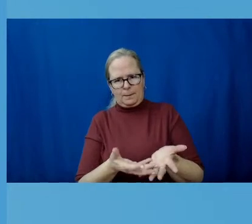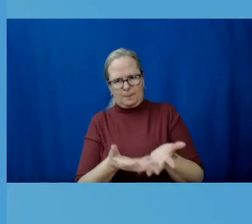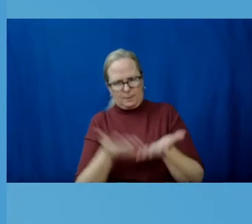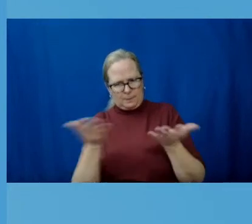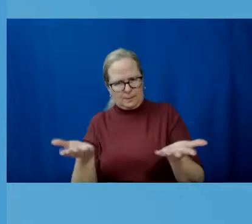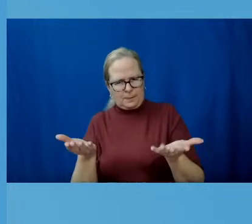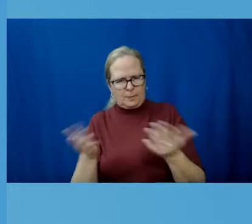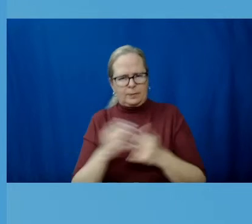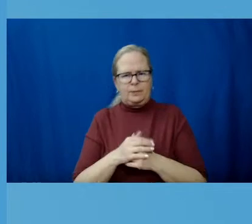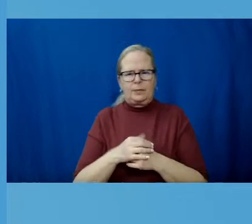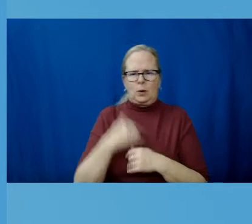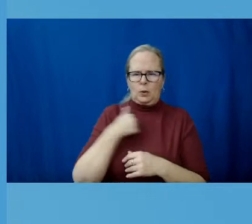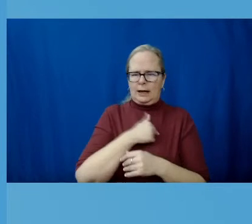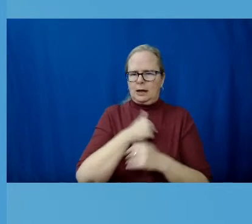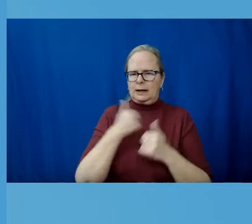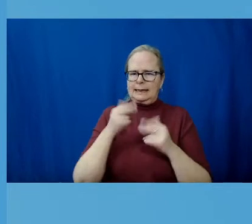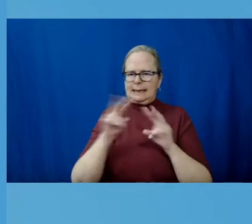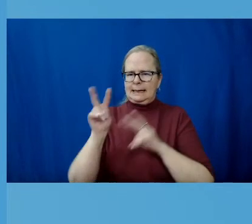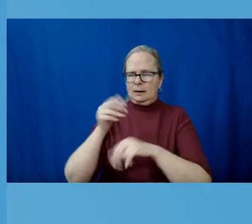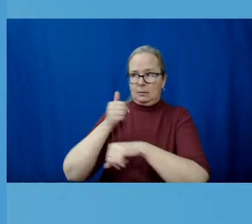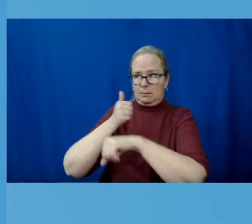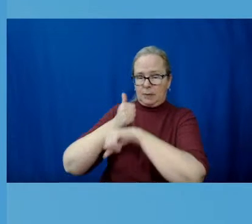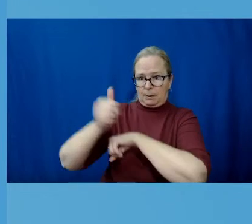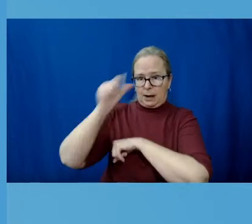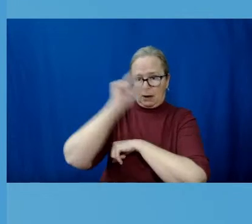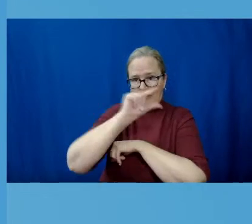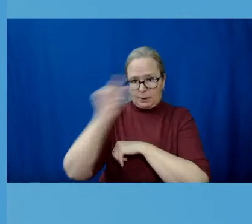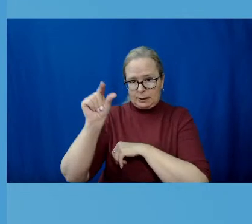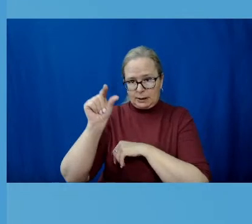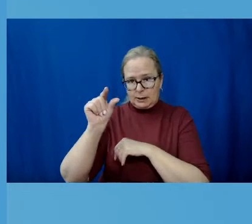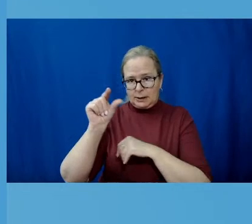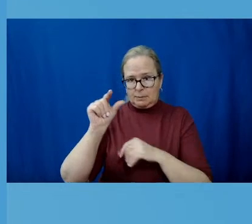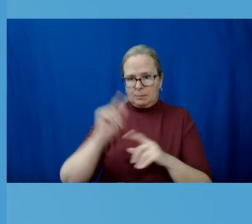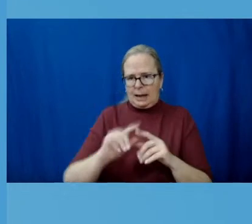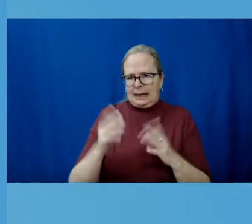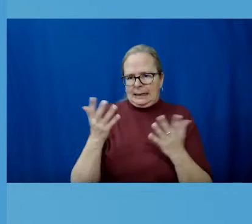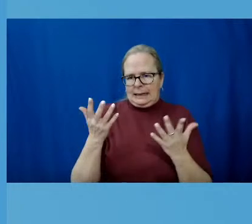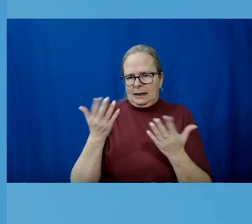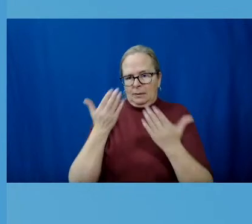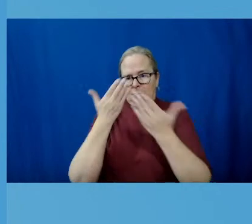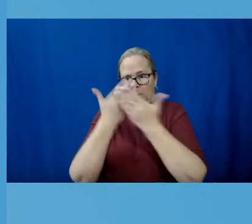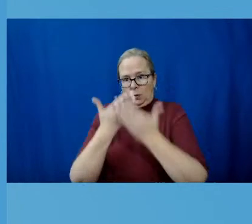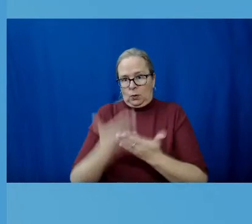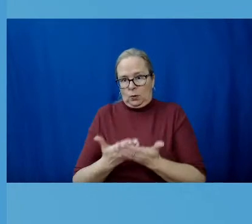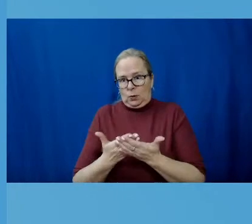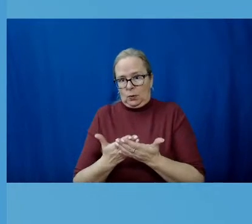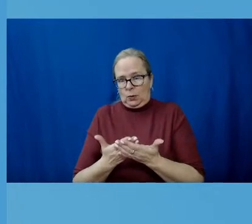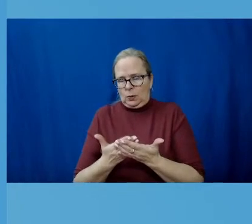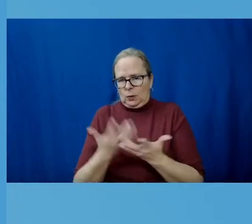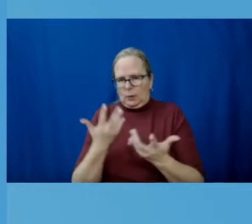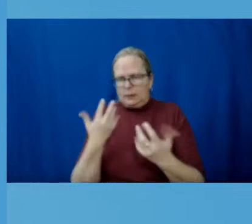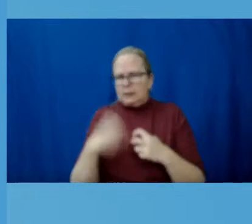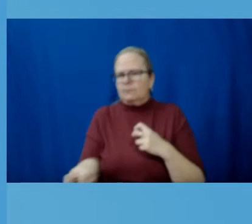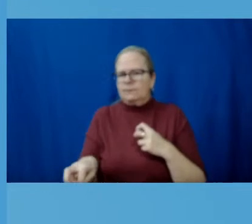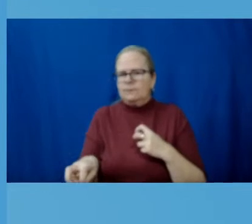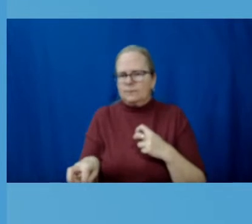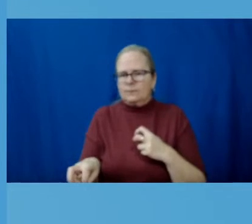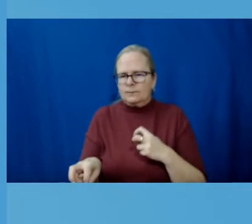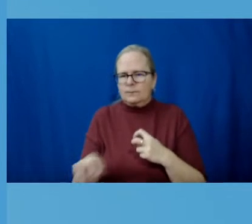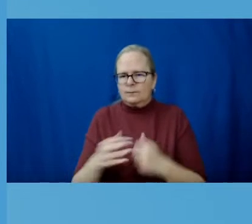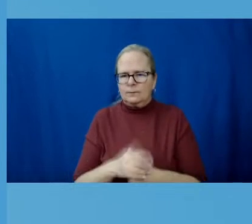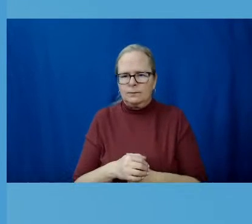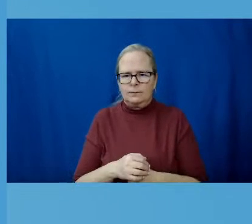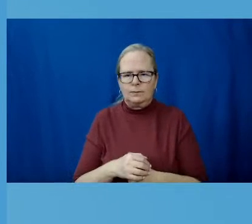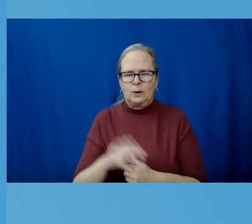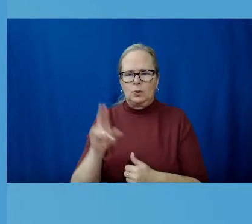it's an uphill battle. Yeah, I completely agree with that. And the flip side of that, of course, is